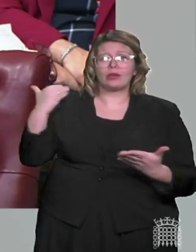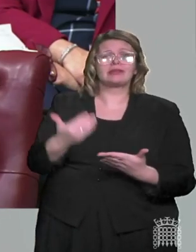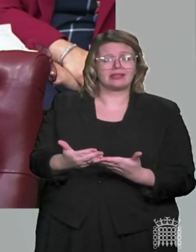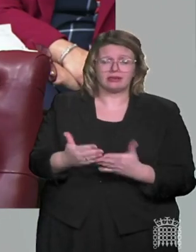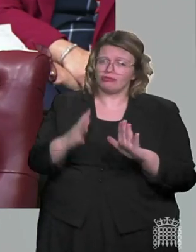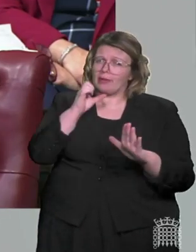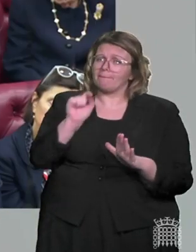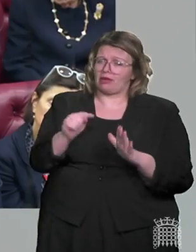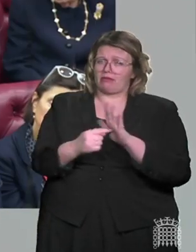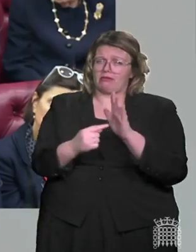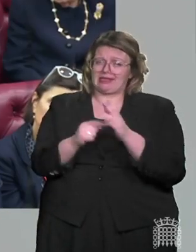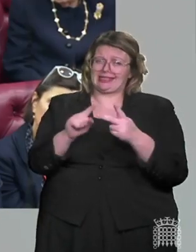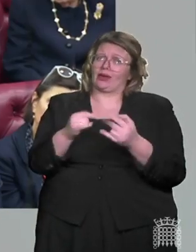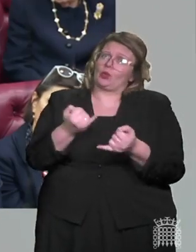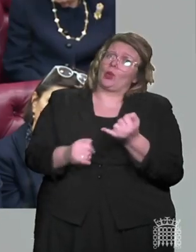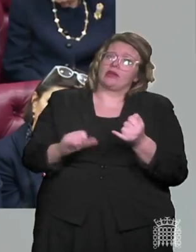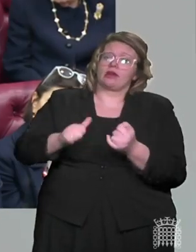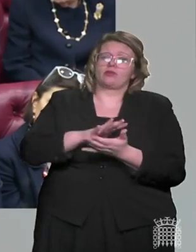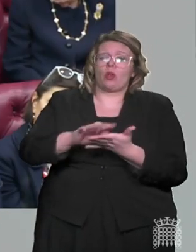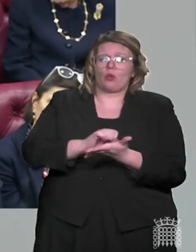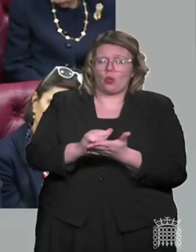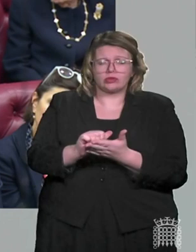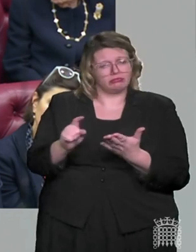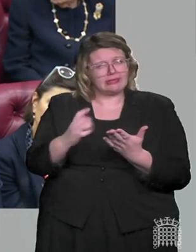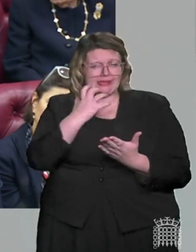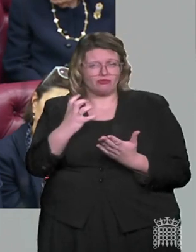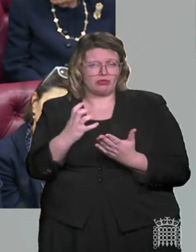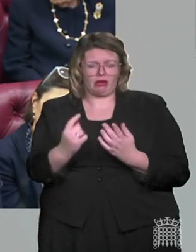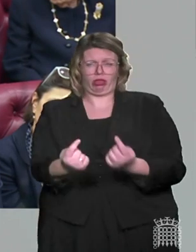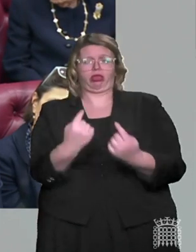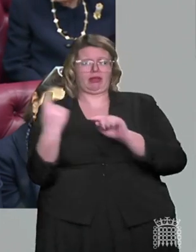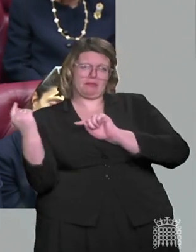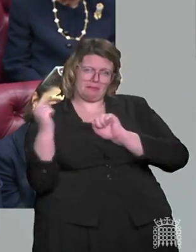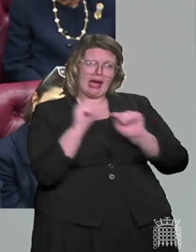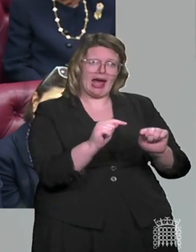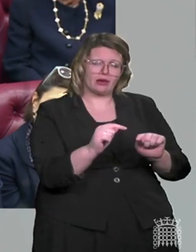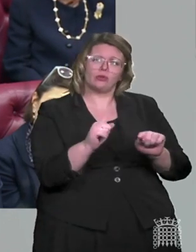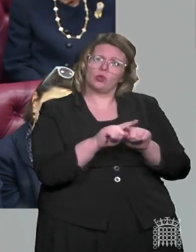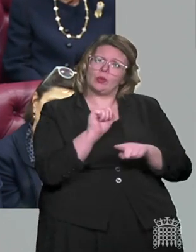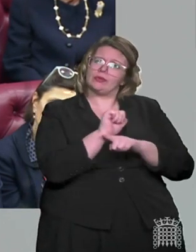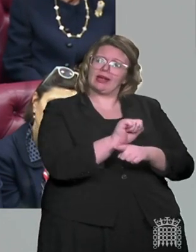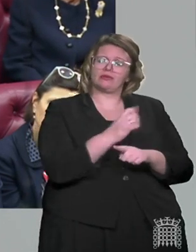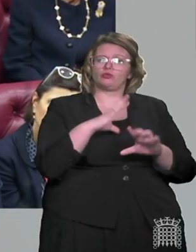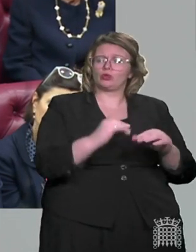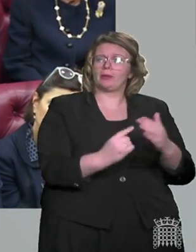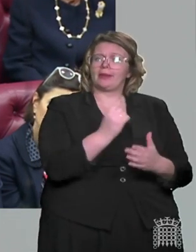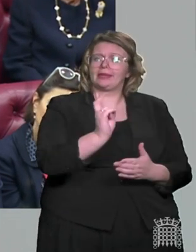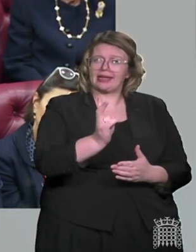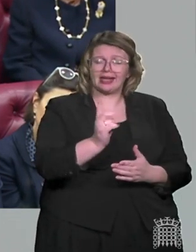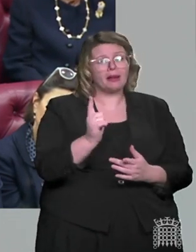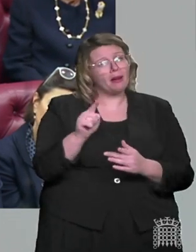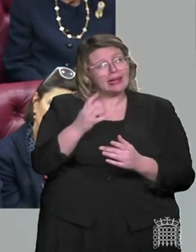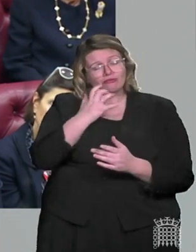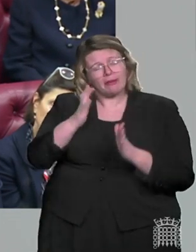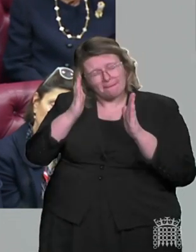is a tragedy they had every right to respond to and to try and prevent happening again, they must obey